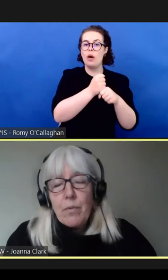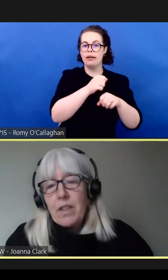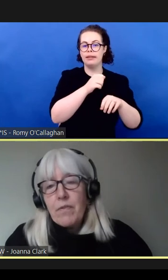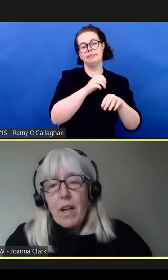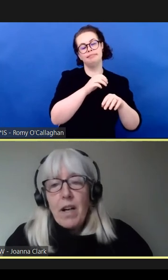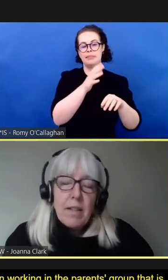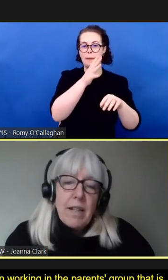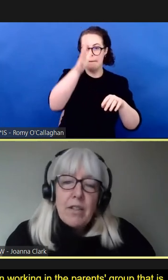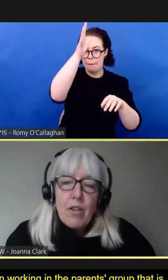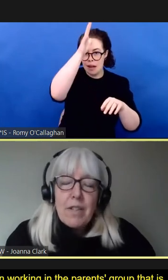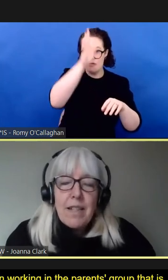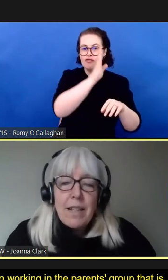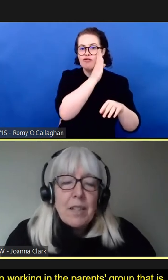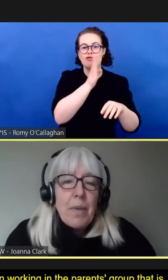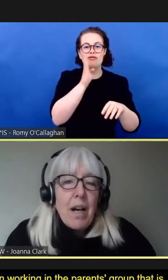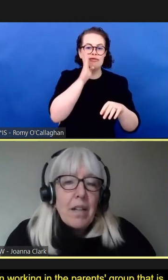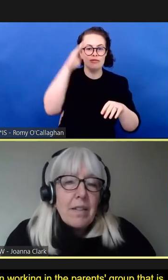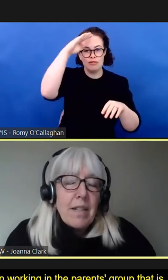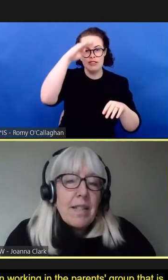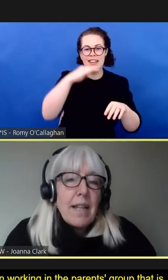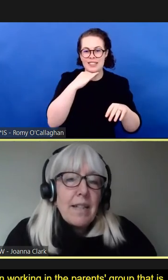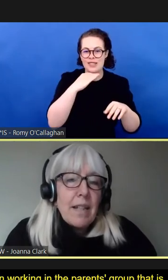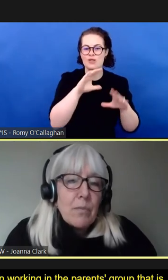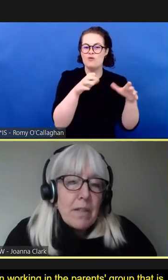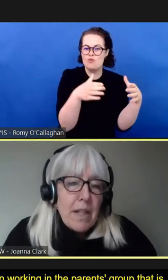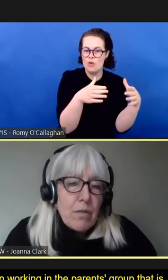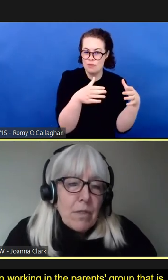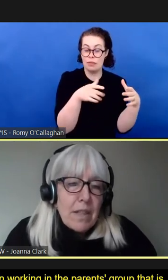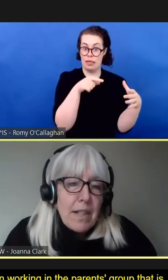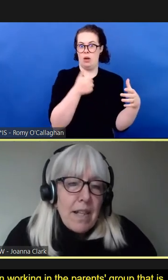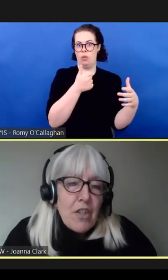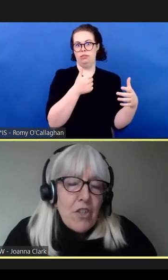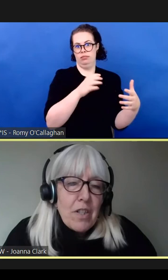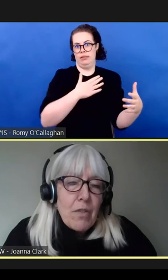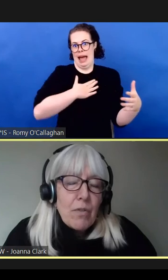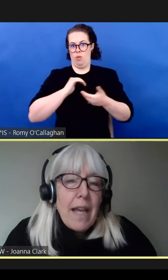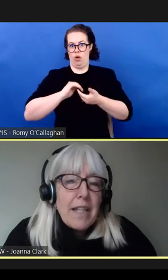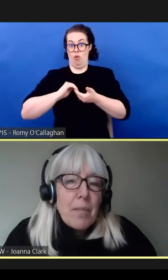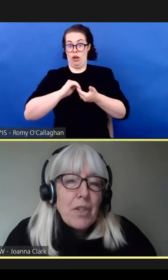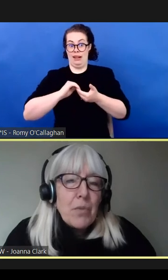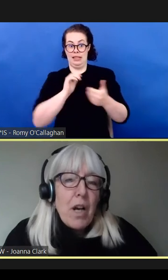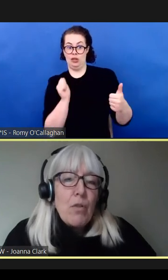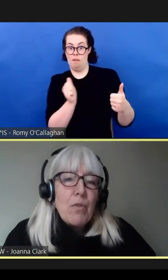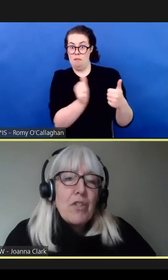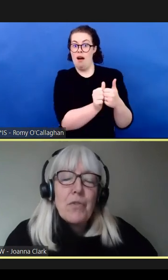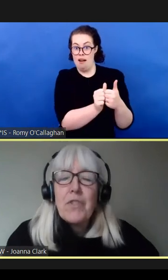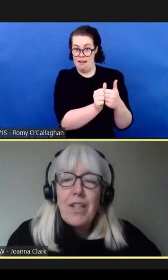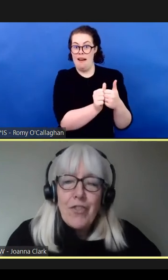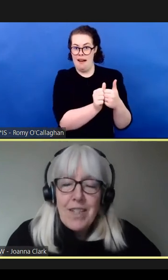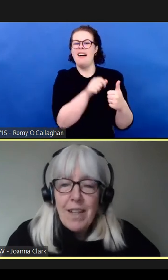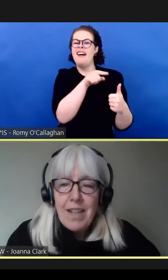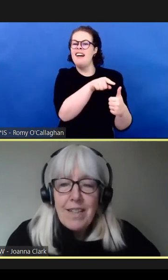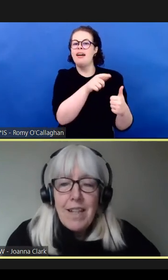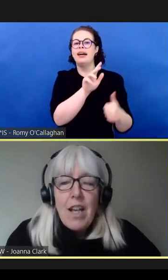by one of our long-standing partners, Kaganat Welfare Organization, or KWO, as you'll see